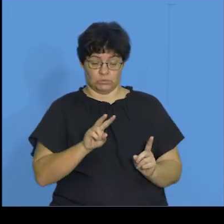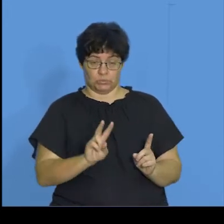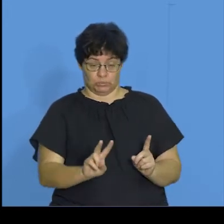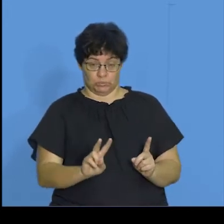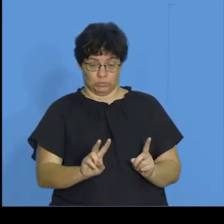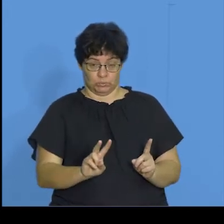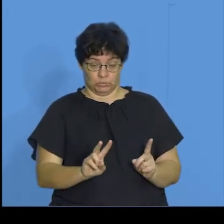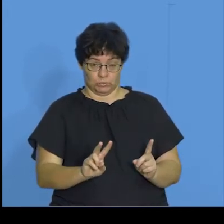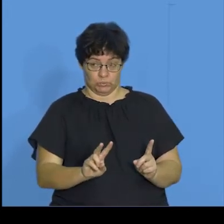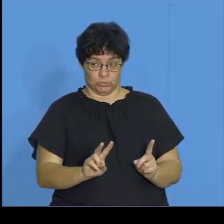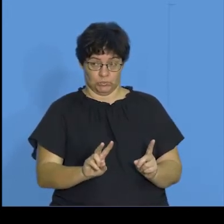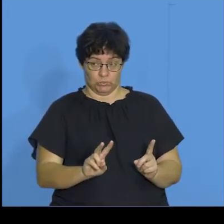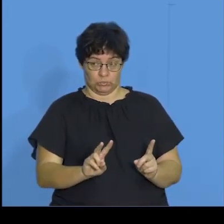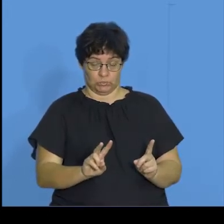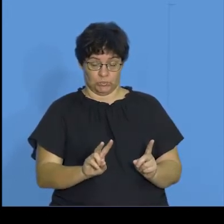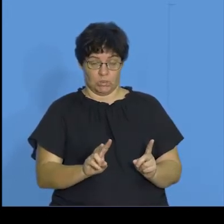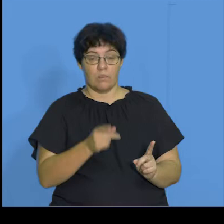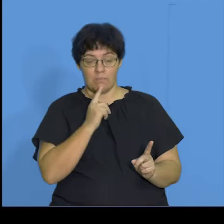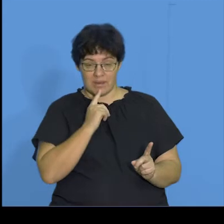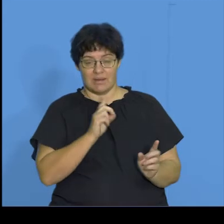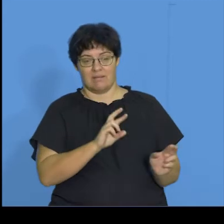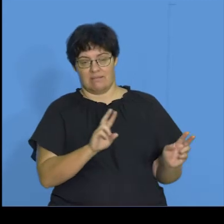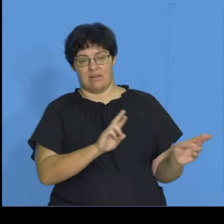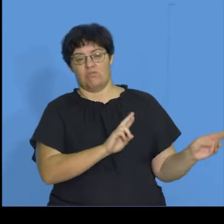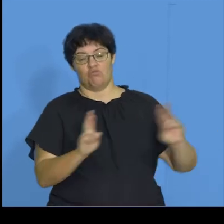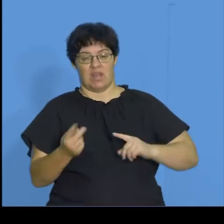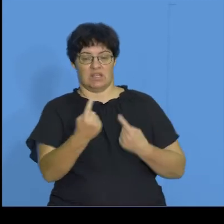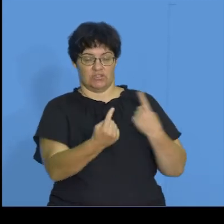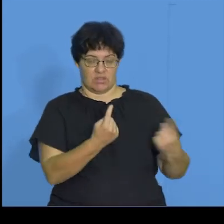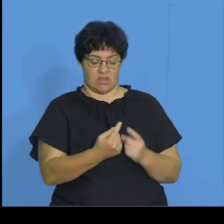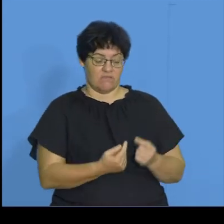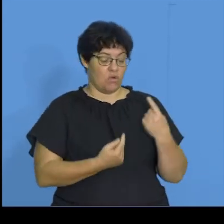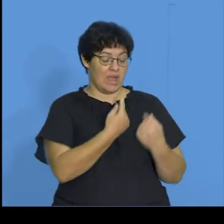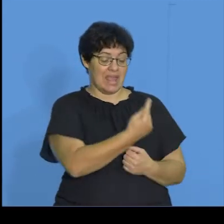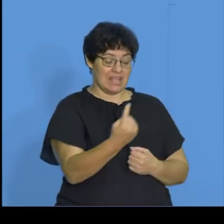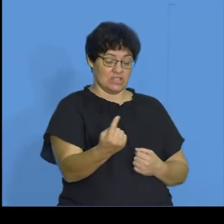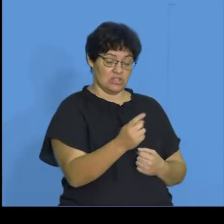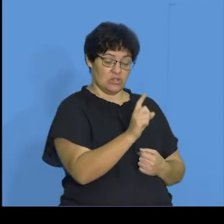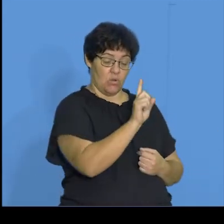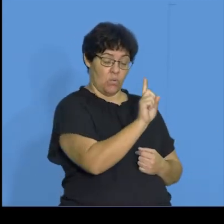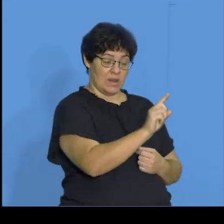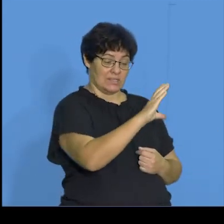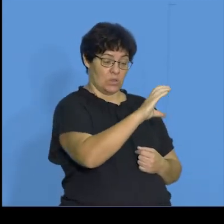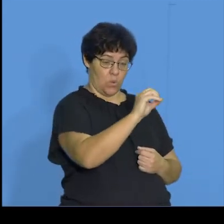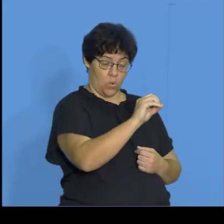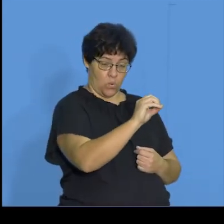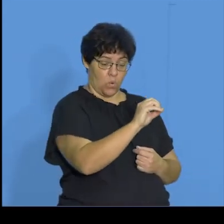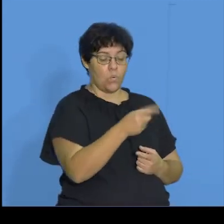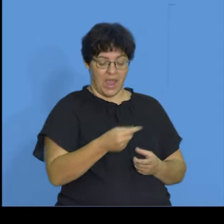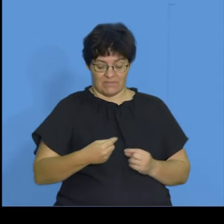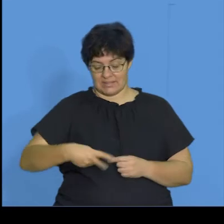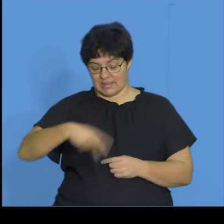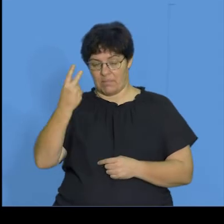okay? This is the stoichiometric ratio in which they react with each other. So for every mole of carbon monoxide, we